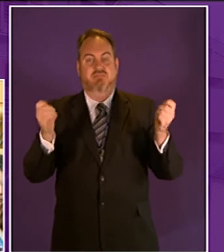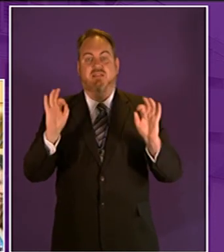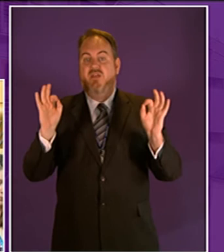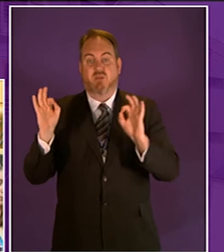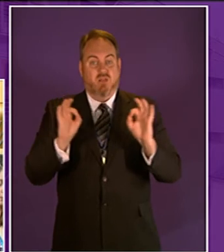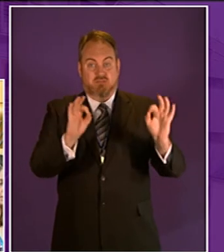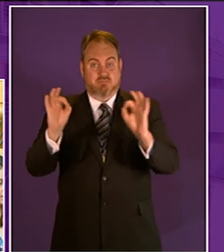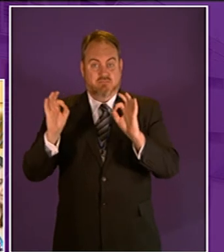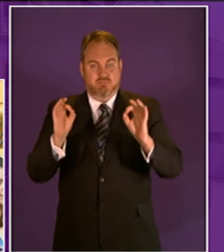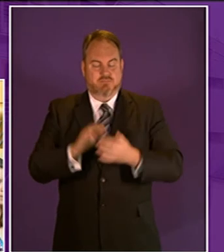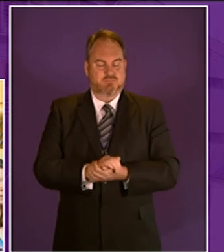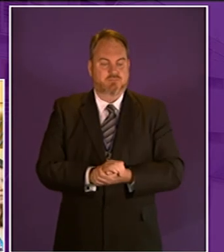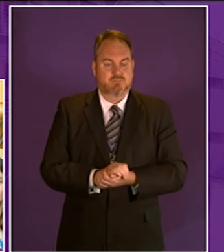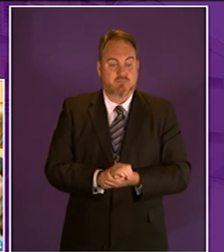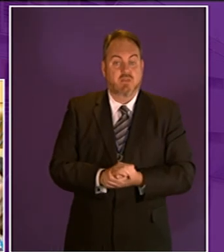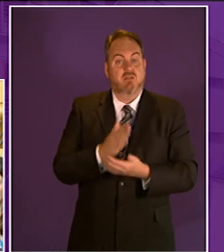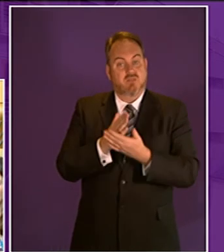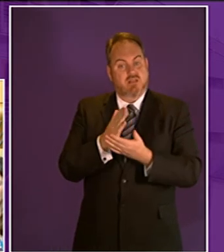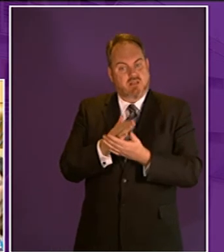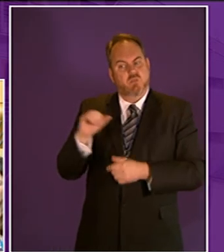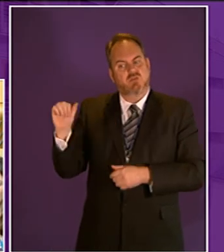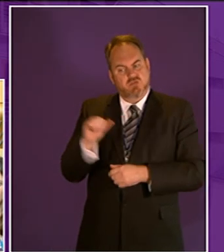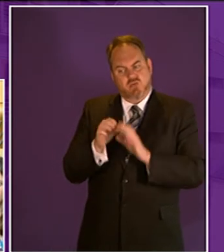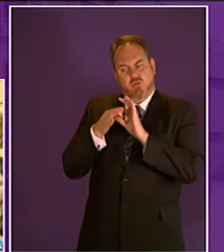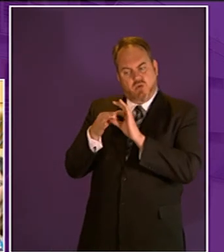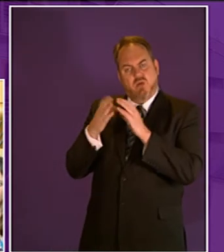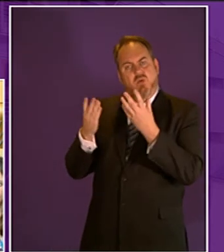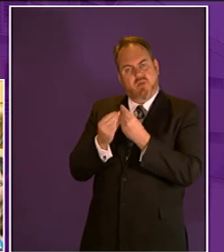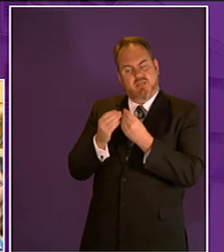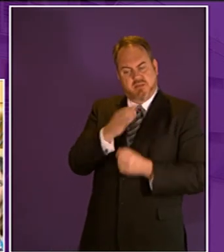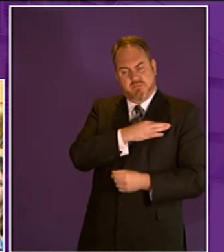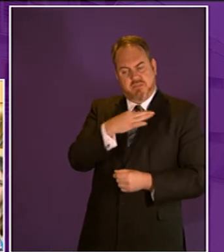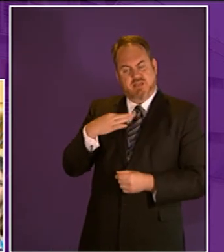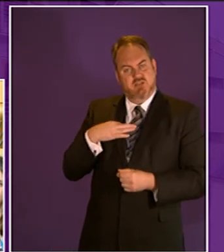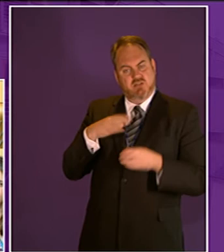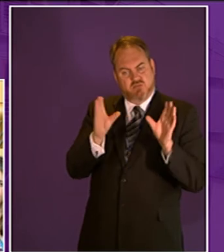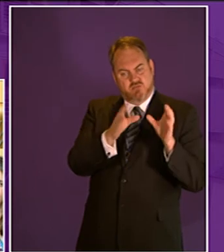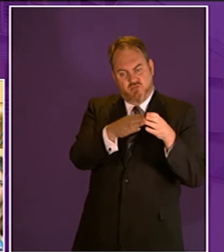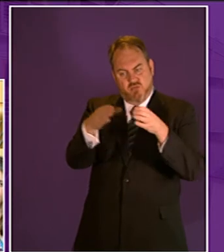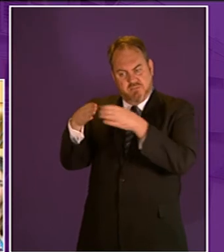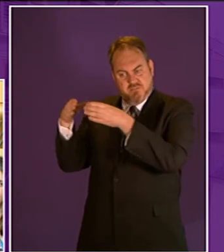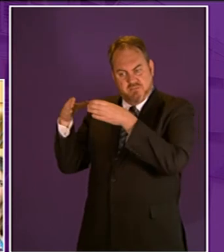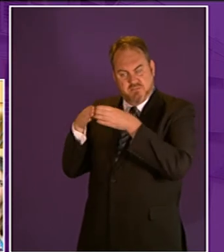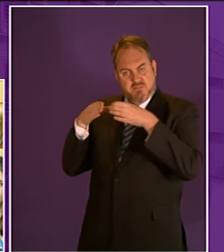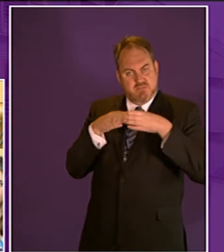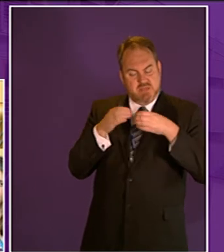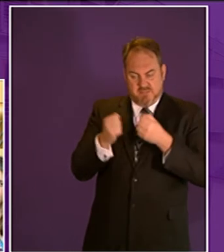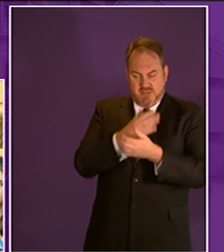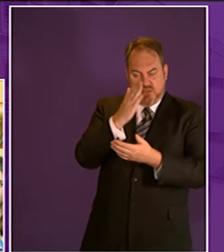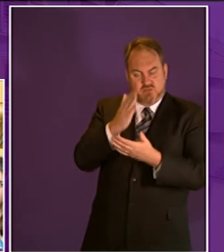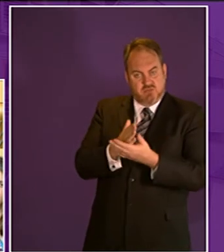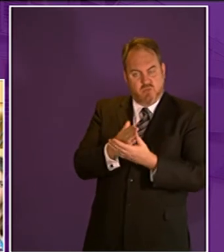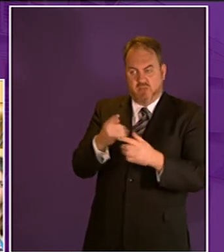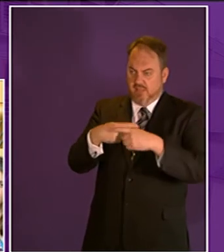matter. I think there should be engagement with patients groups and the public around their involvement and